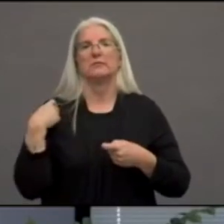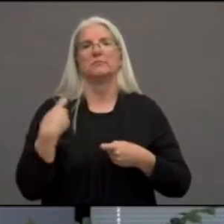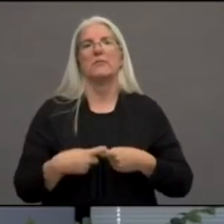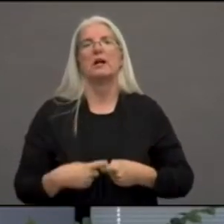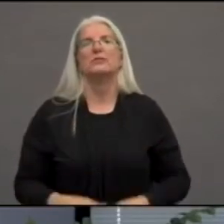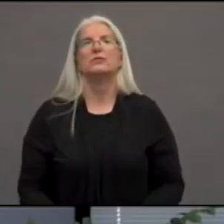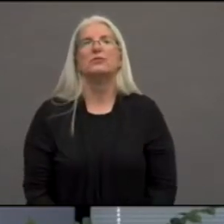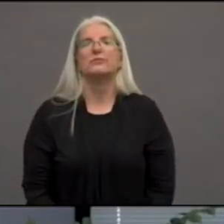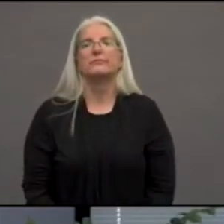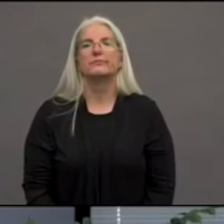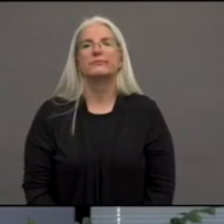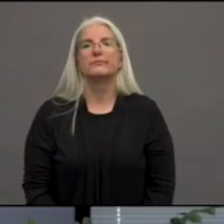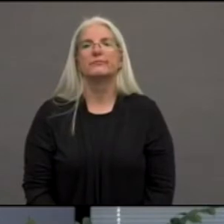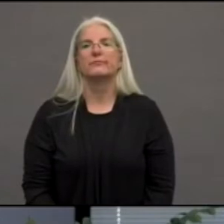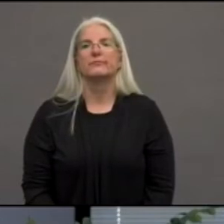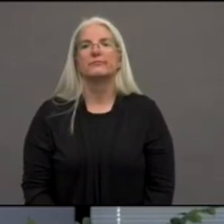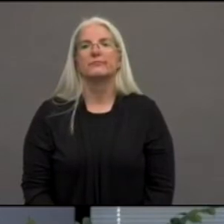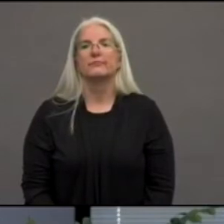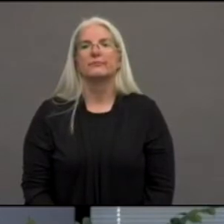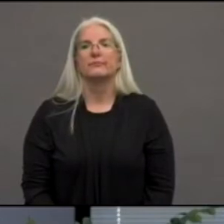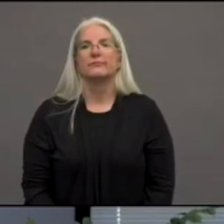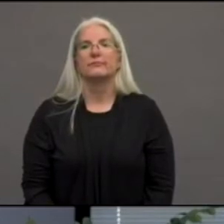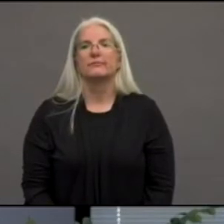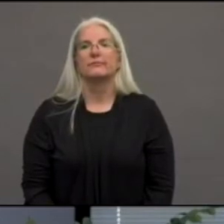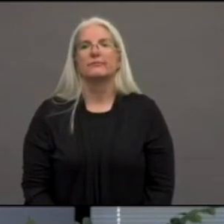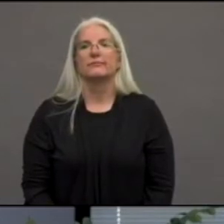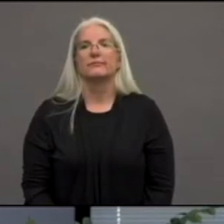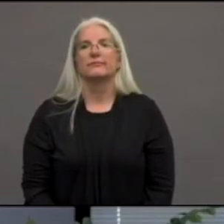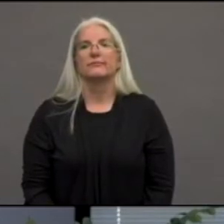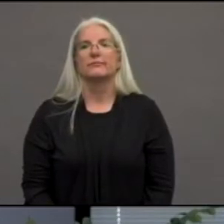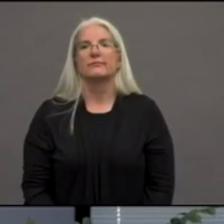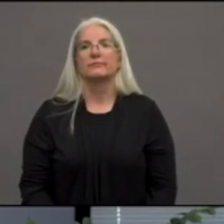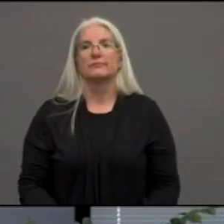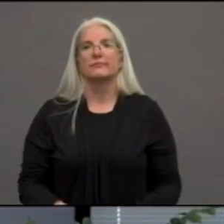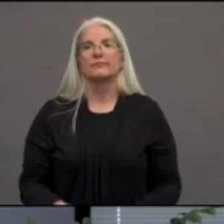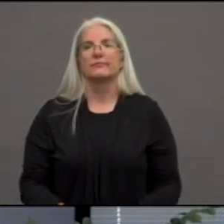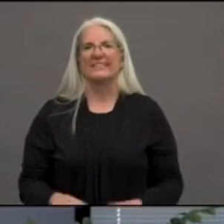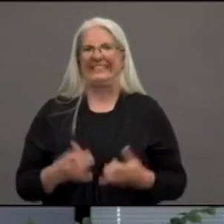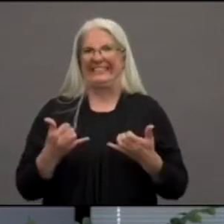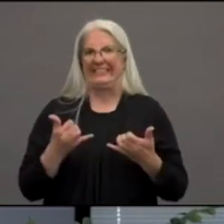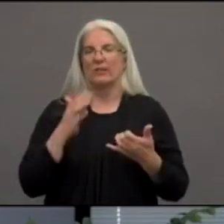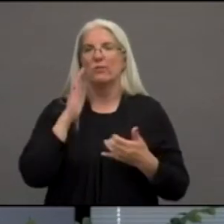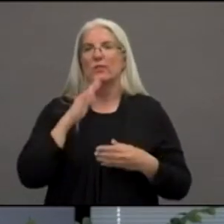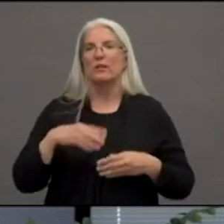Thank you for joining us. Facebook Español